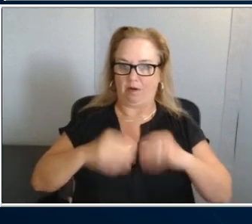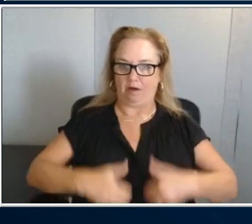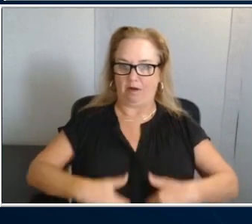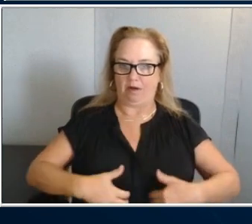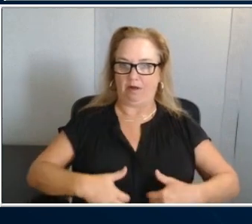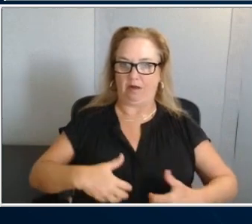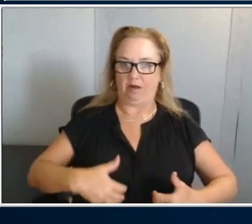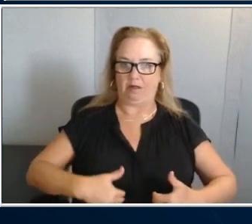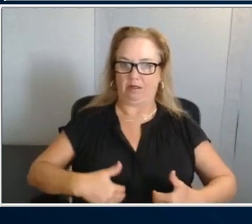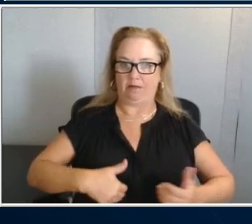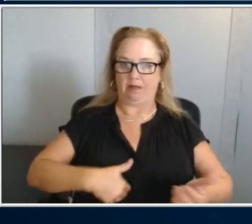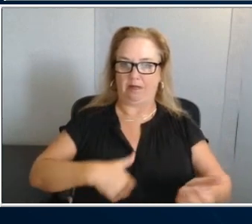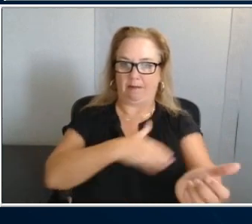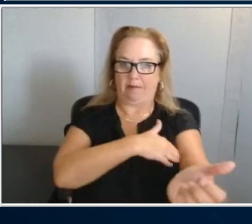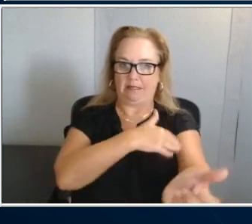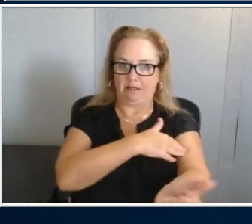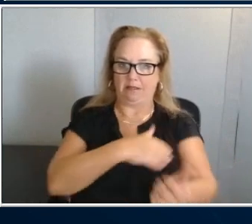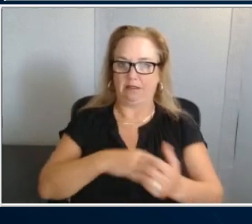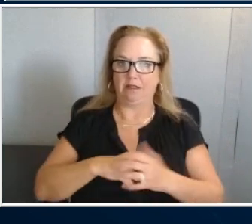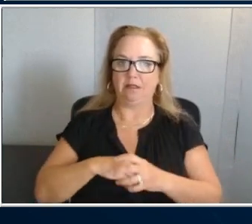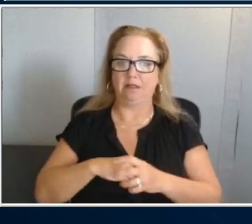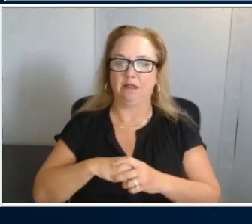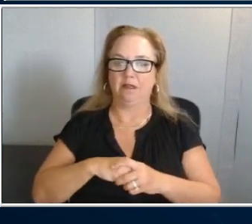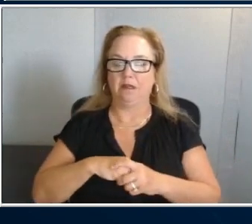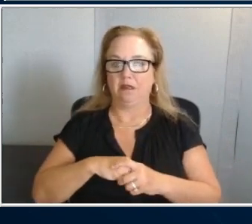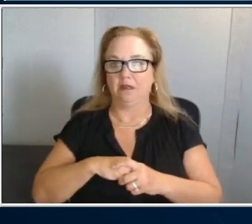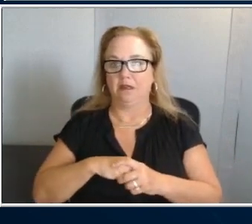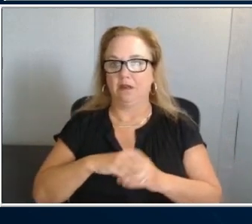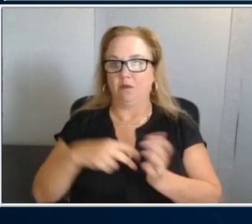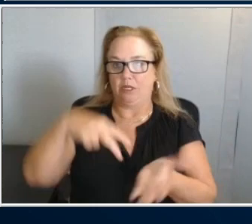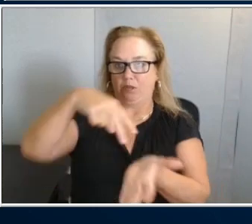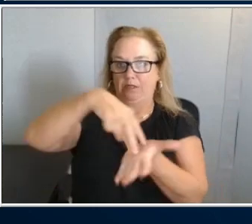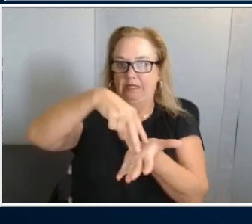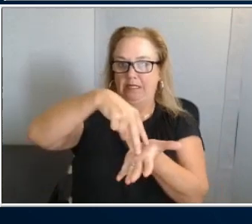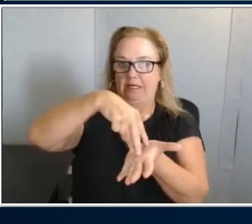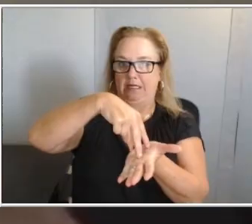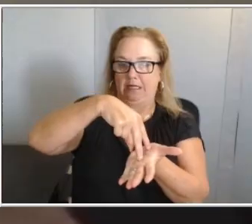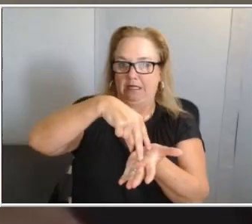as well? What does that feel like, Melody, when you stand up now?